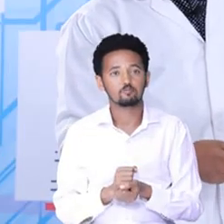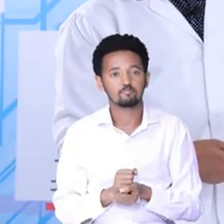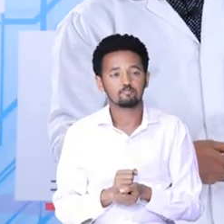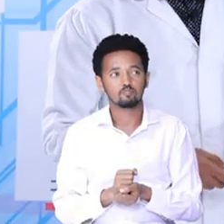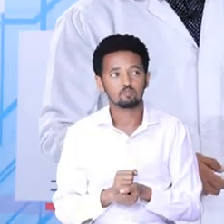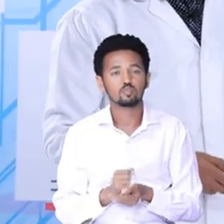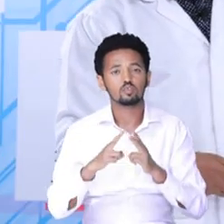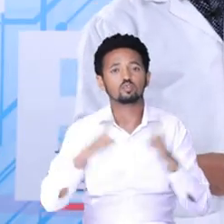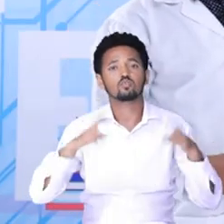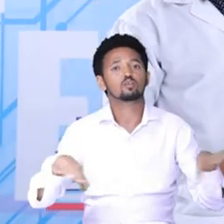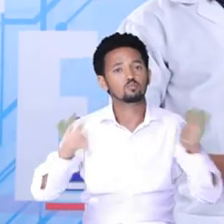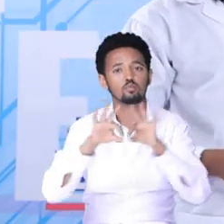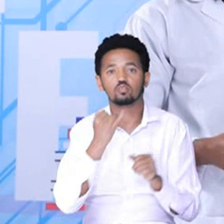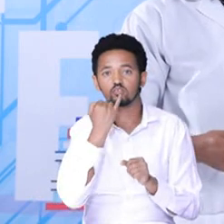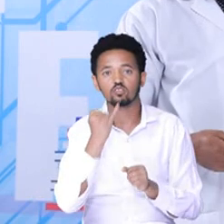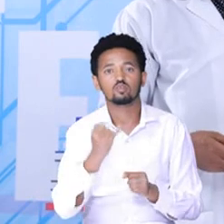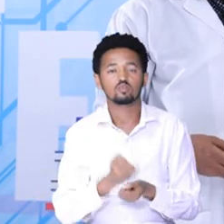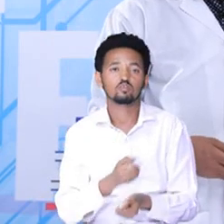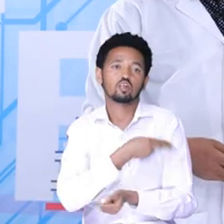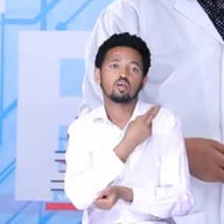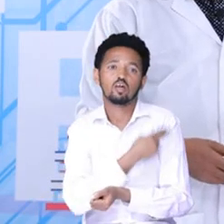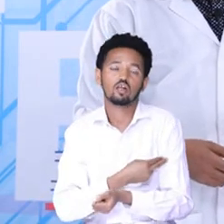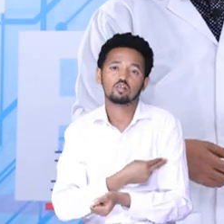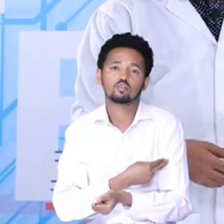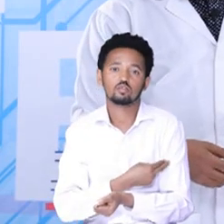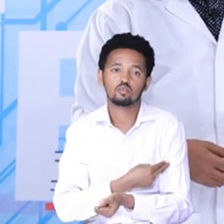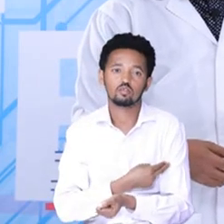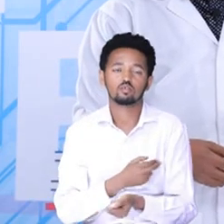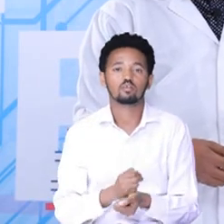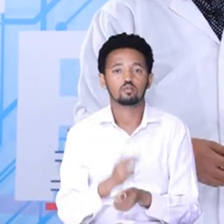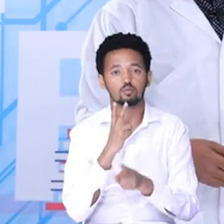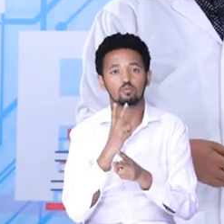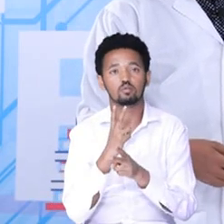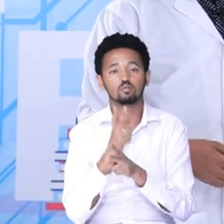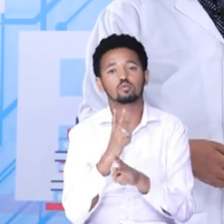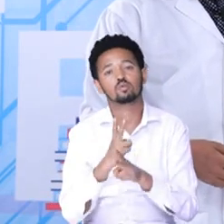And the very important thing is health institutions.